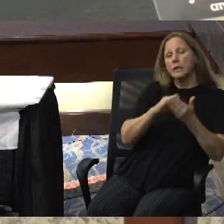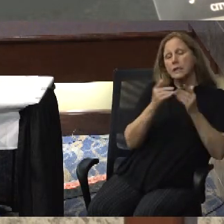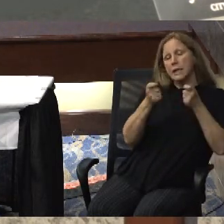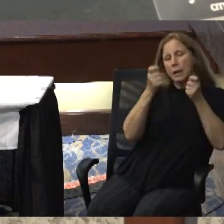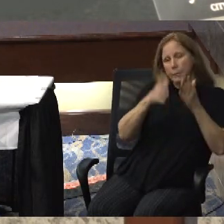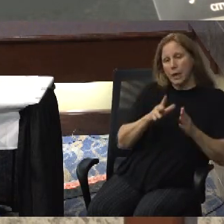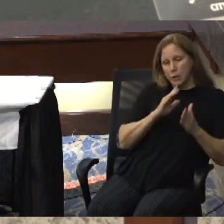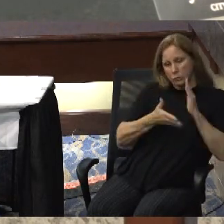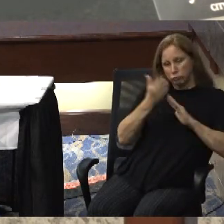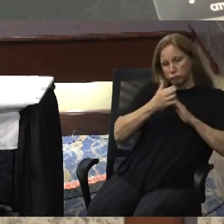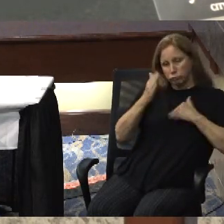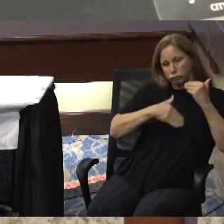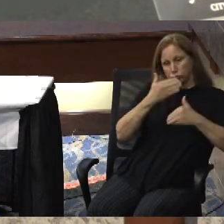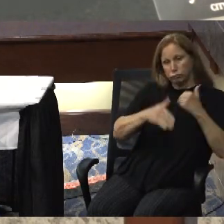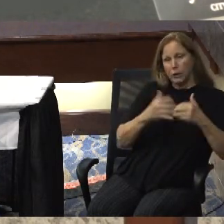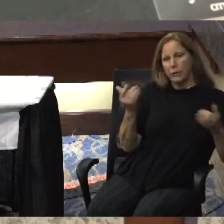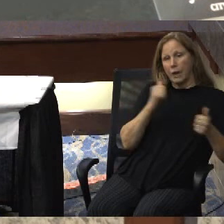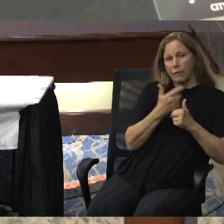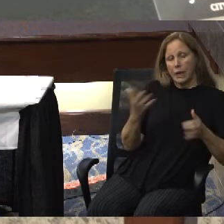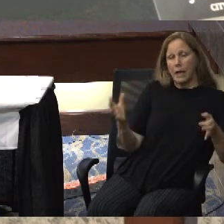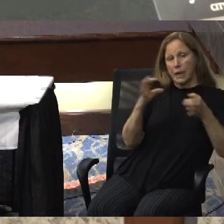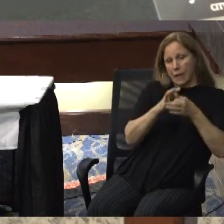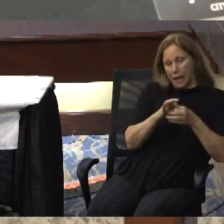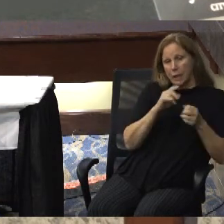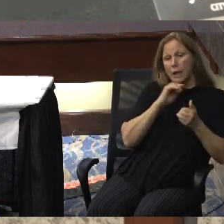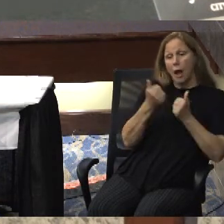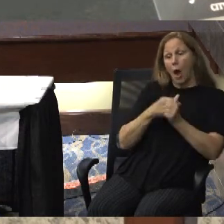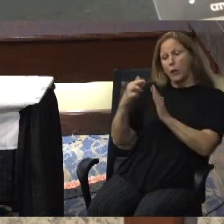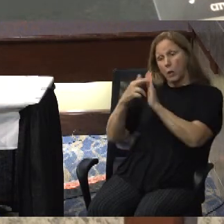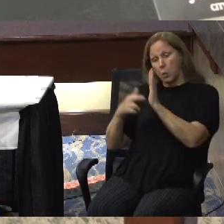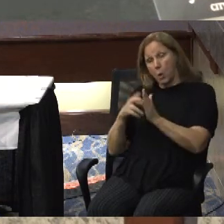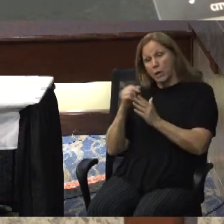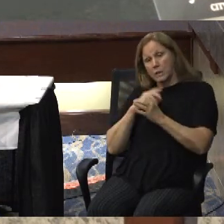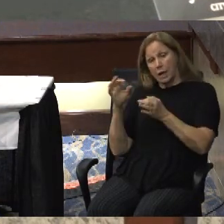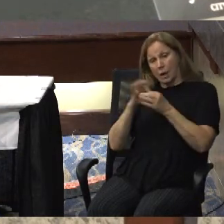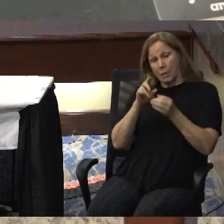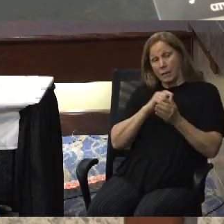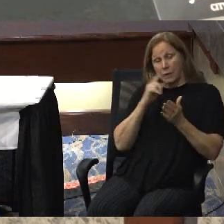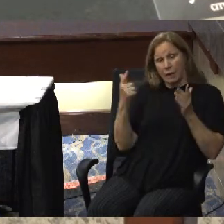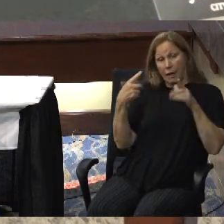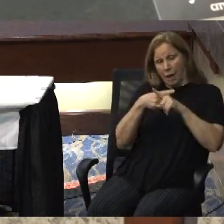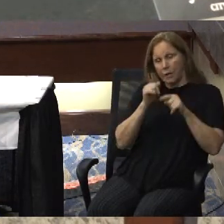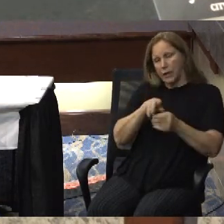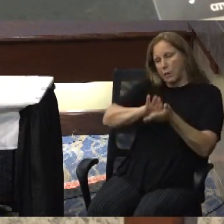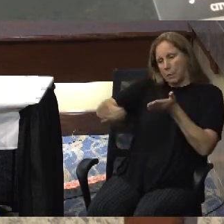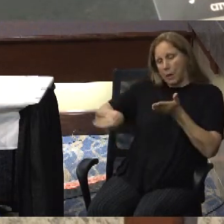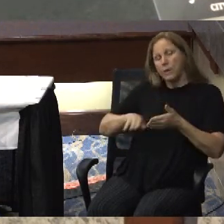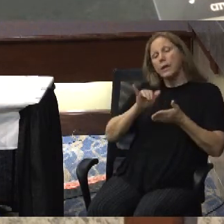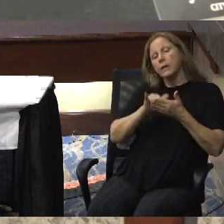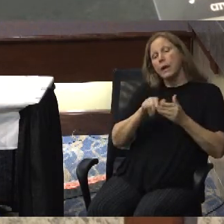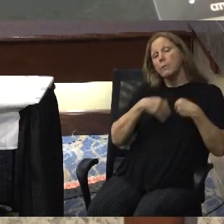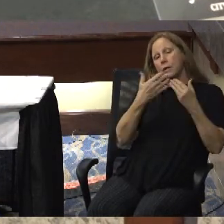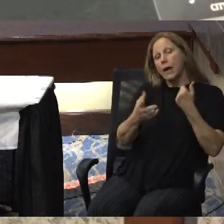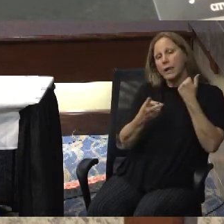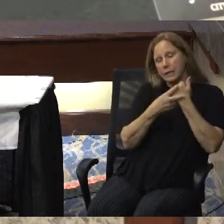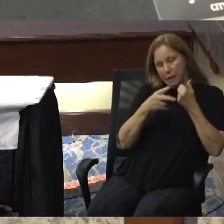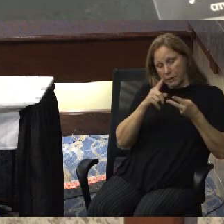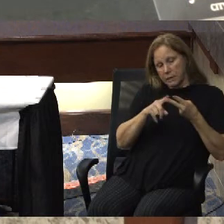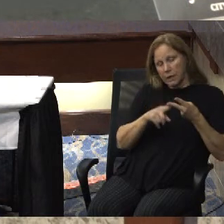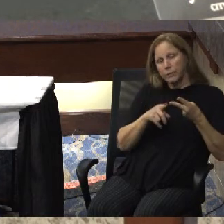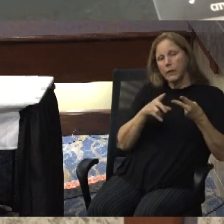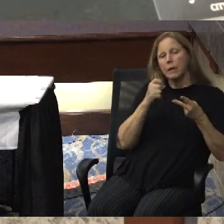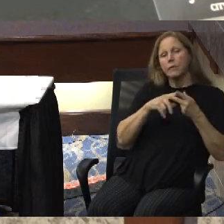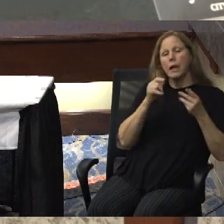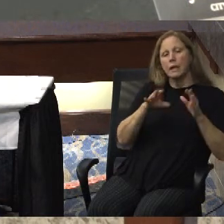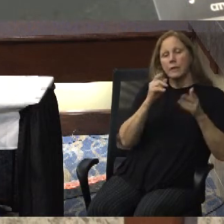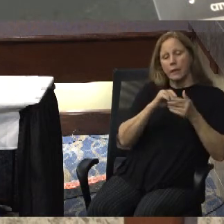execute any documents in connection therewith, repealing all ordinances or parts of ordinances in conflict herewith, providing a savings clause, and finding and